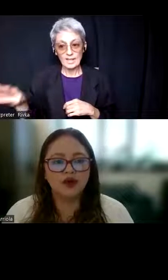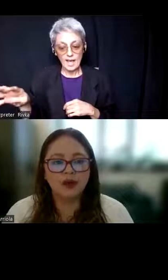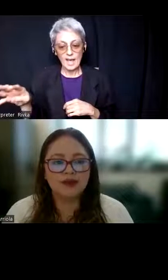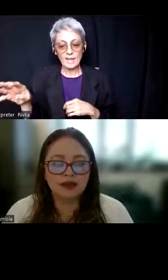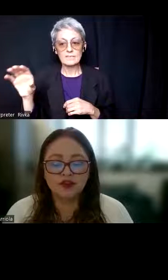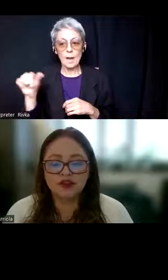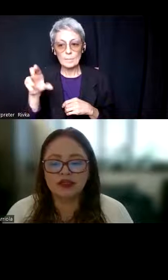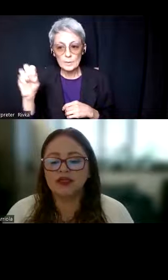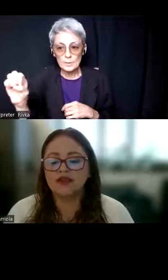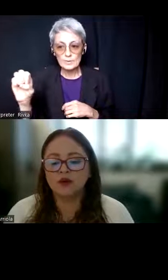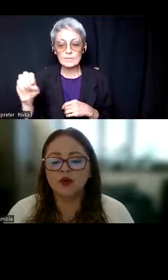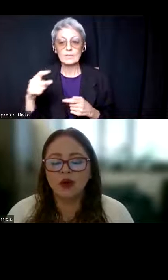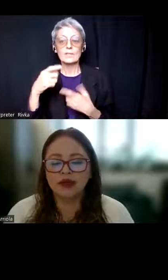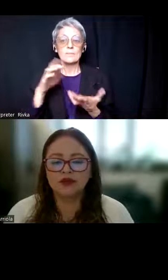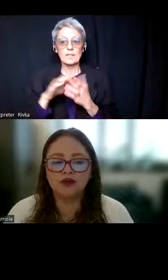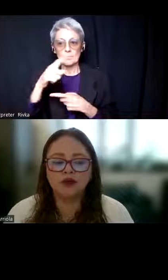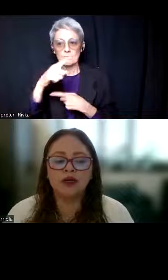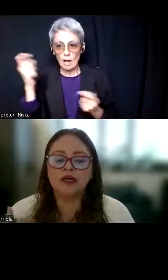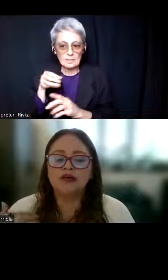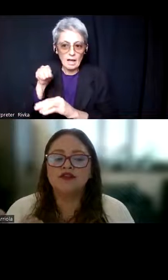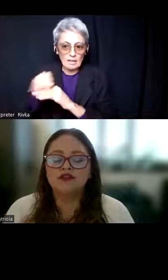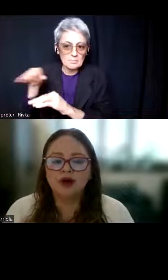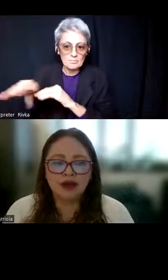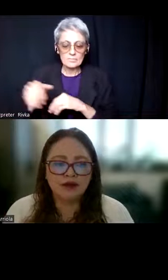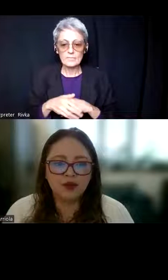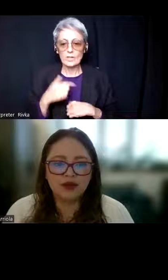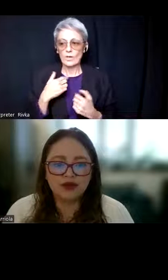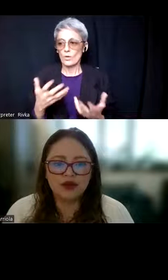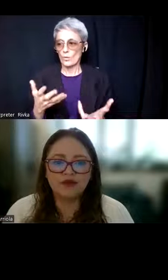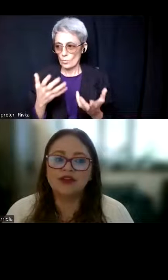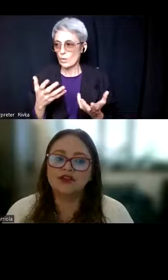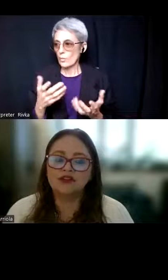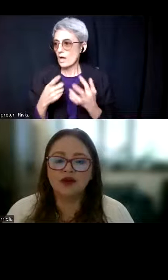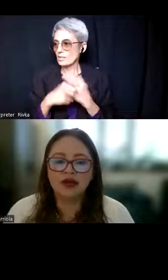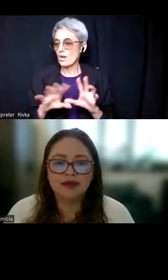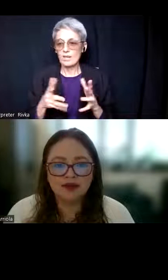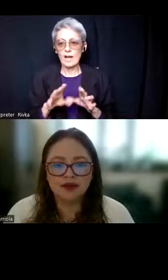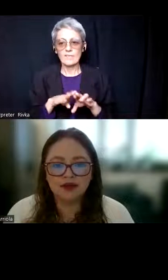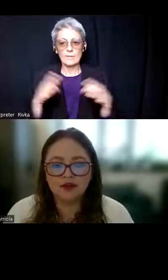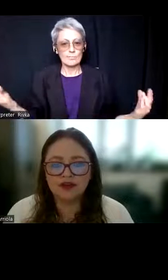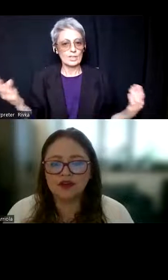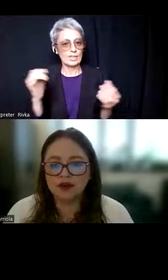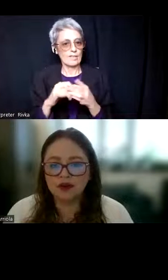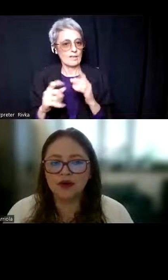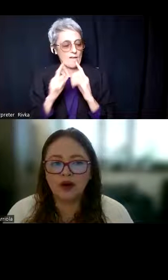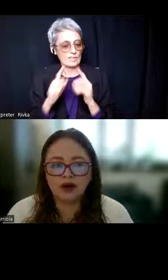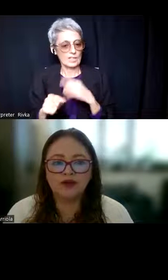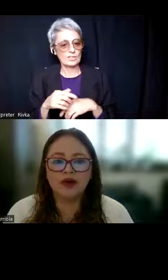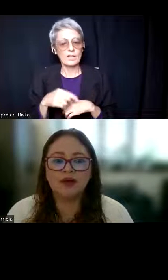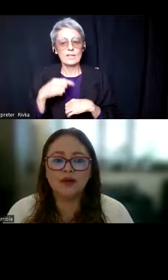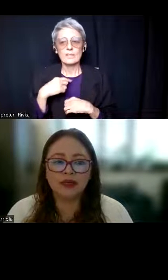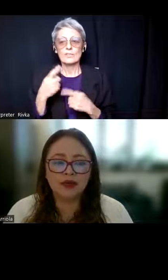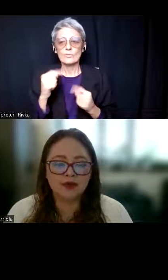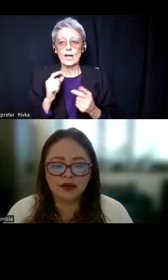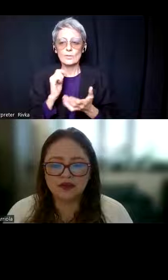and traumatization. And so we're wanting to start kind of bridging those conversations, trying to see those interventions earlier on,